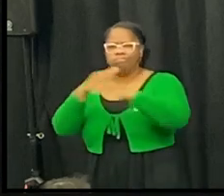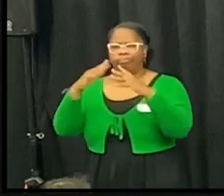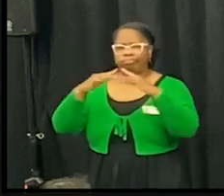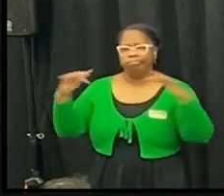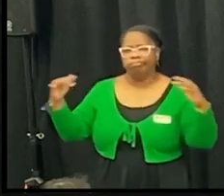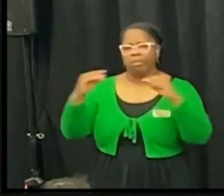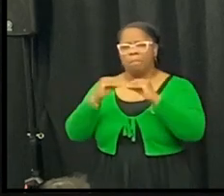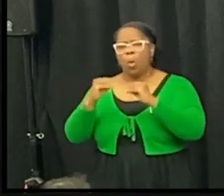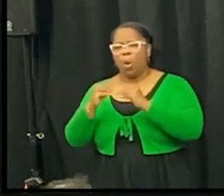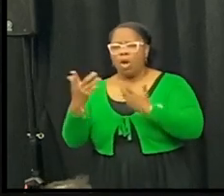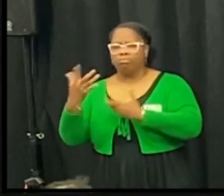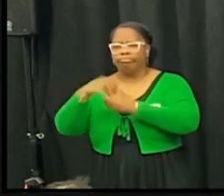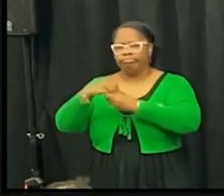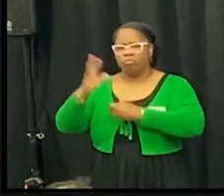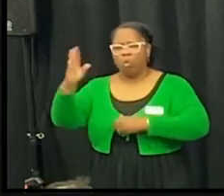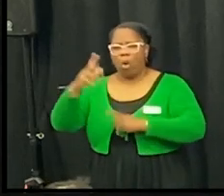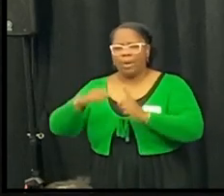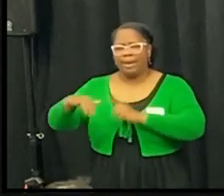Broadway scene. But